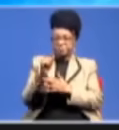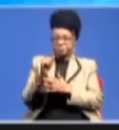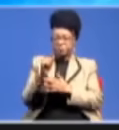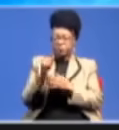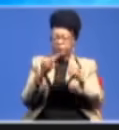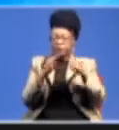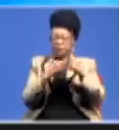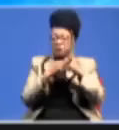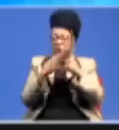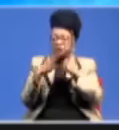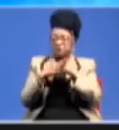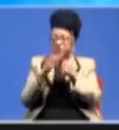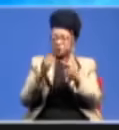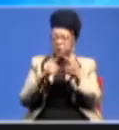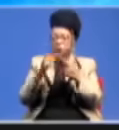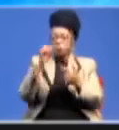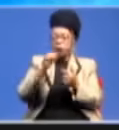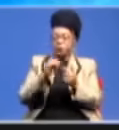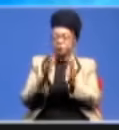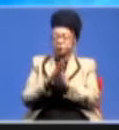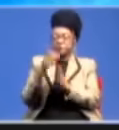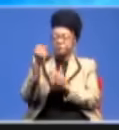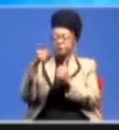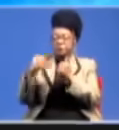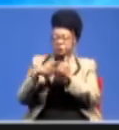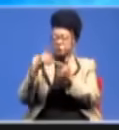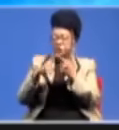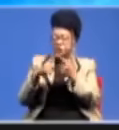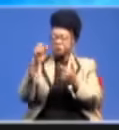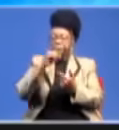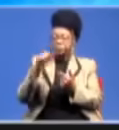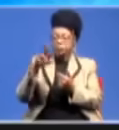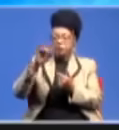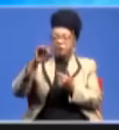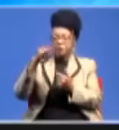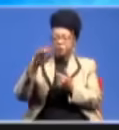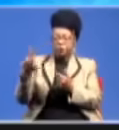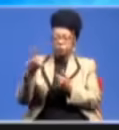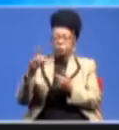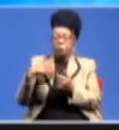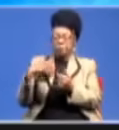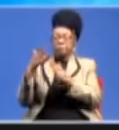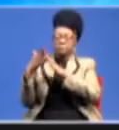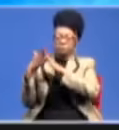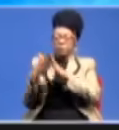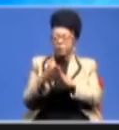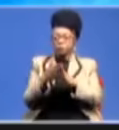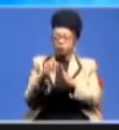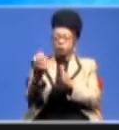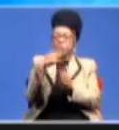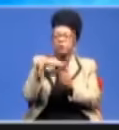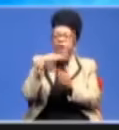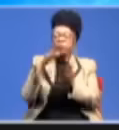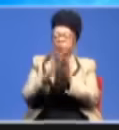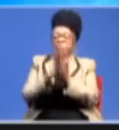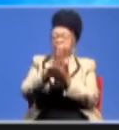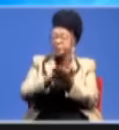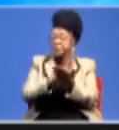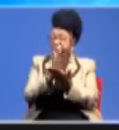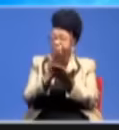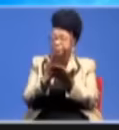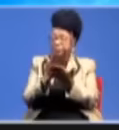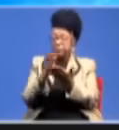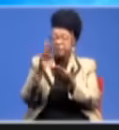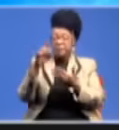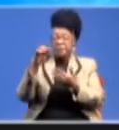89-year-old Josephat Murehia and 56-year-old Rachel Murehia were hacked to death with a machete. Is NTV's Margaret